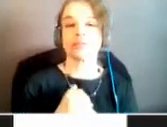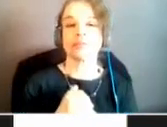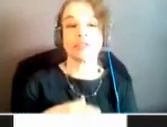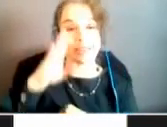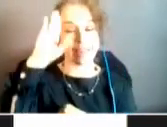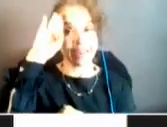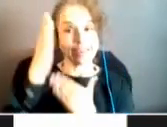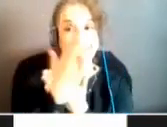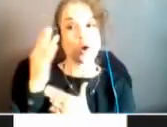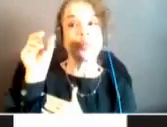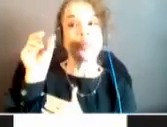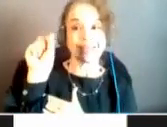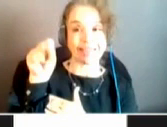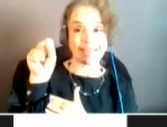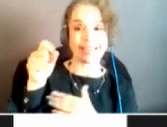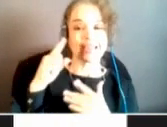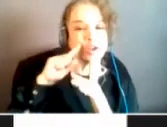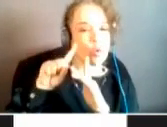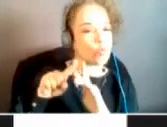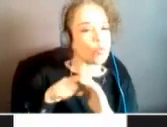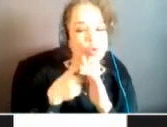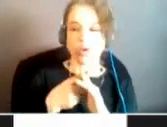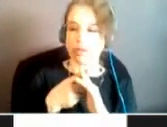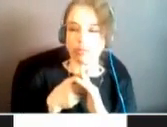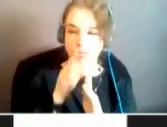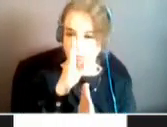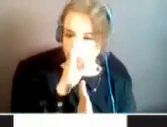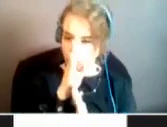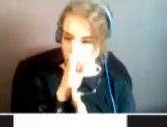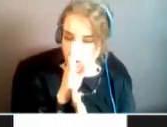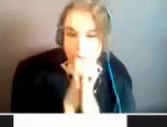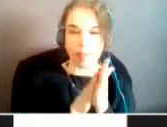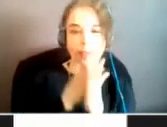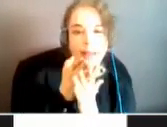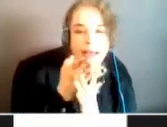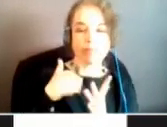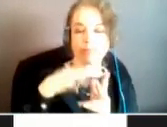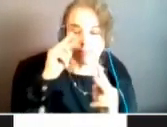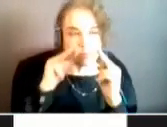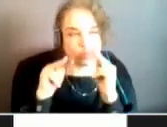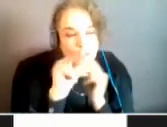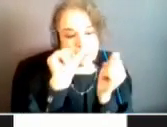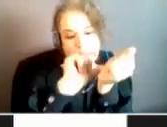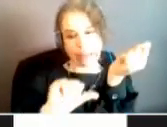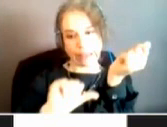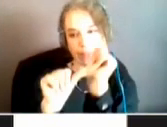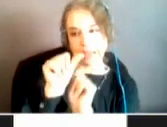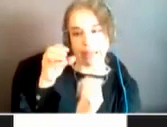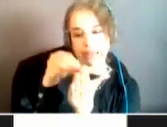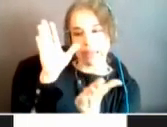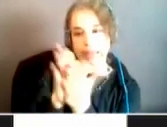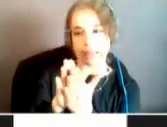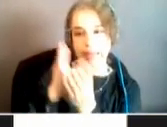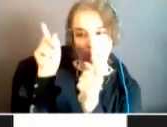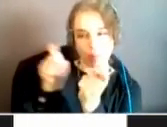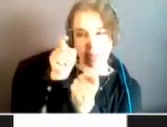Hi, good morning. Yes, so I'm just going to go ahead and dive right in. So when we're looking at suicide data specific for our